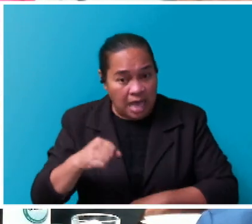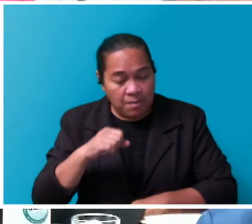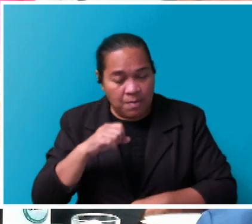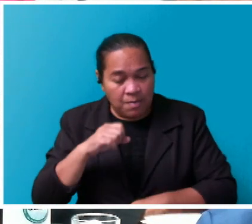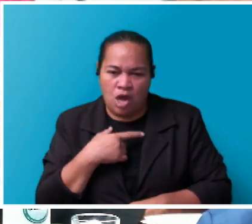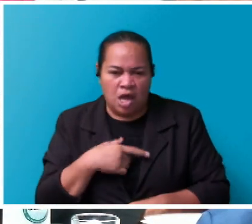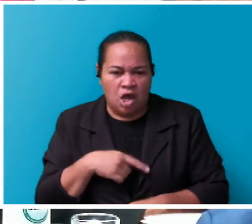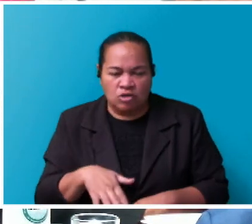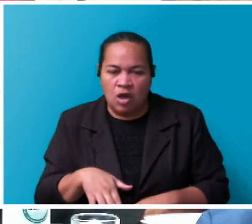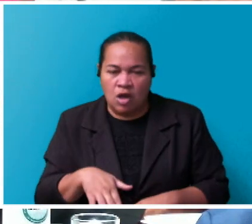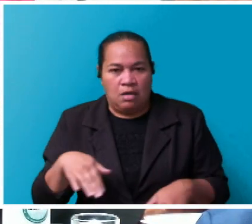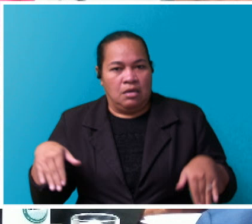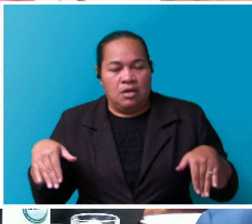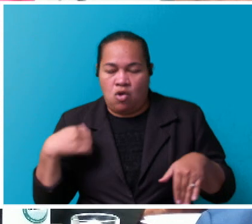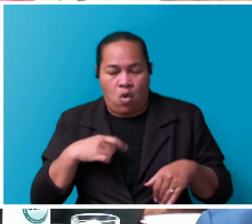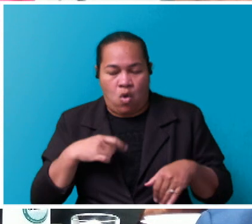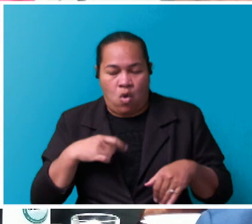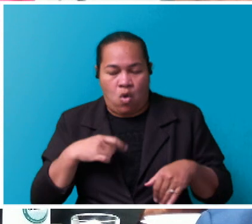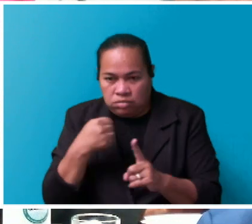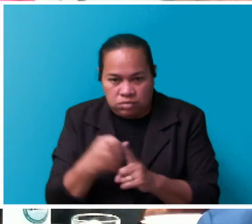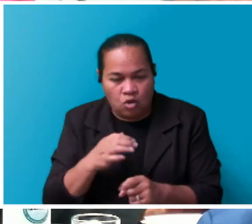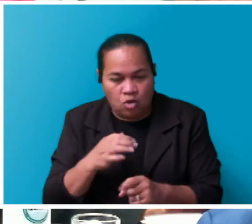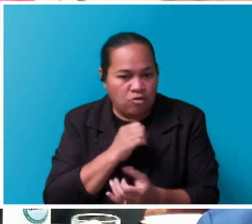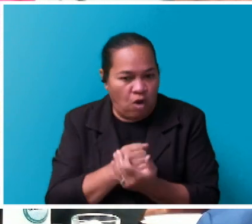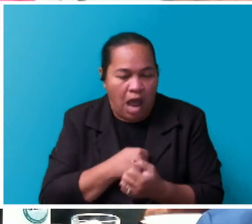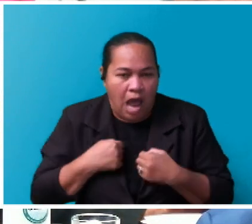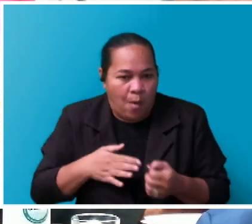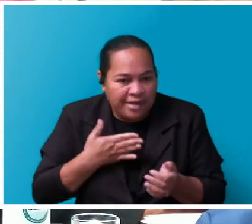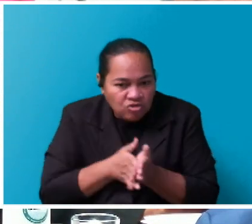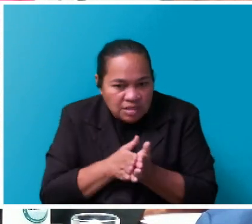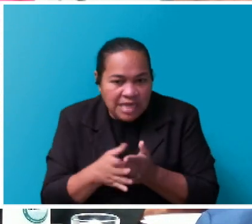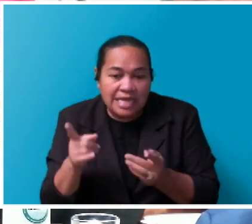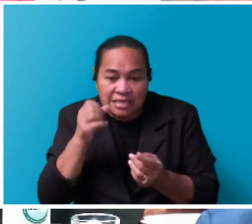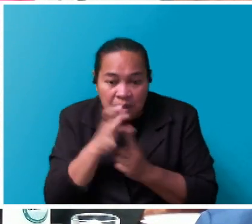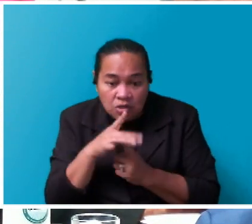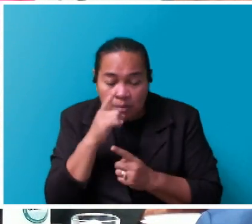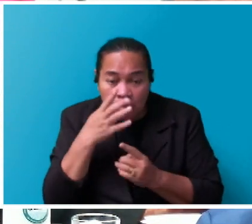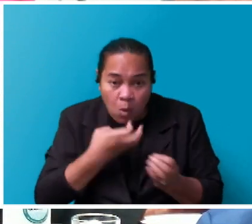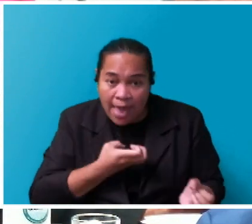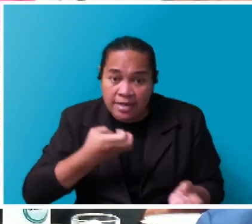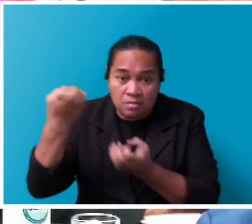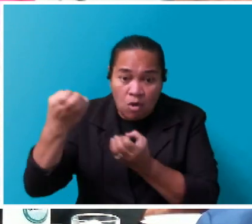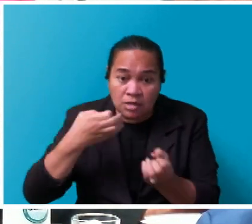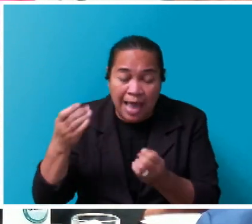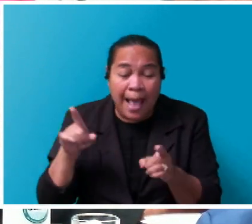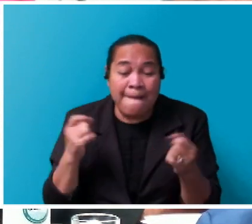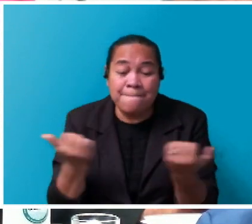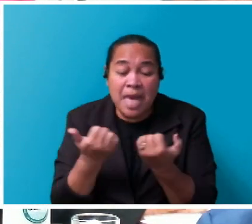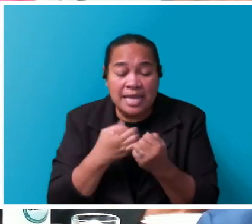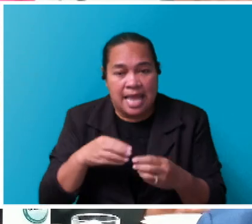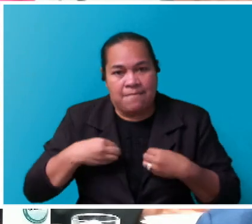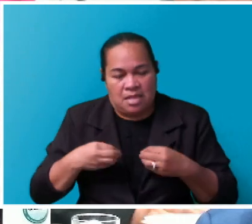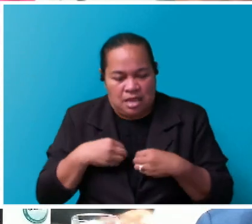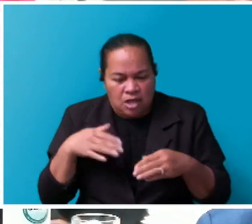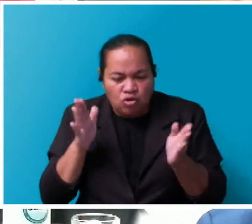effort in ensuring that the interests of Fiji and its exporters, many of whom are micro, small, and medium enterprises,